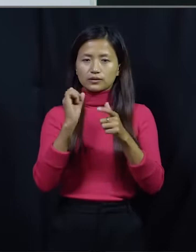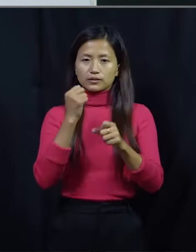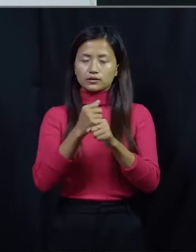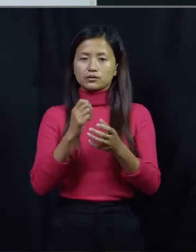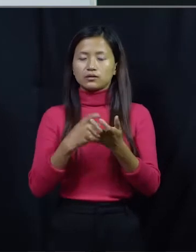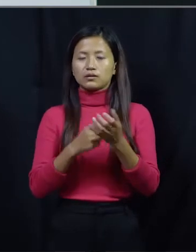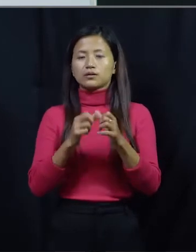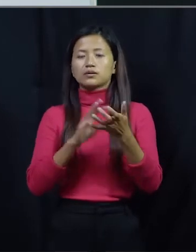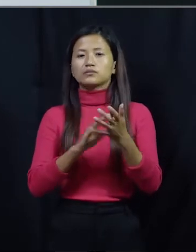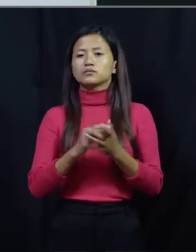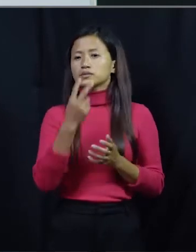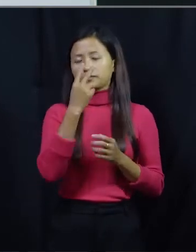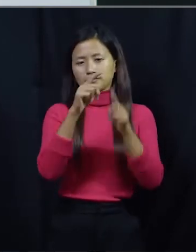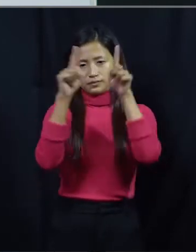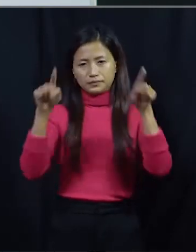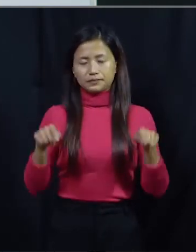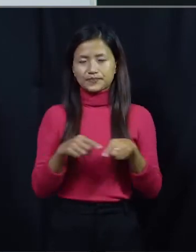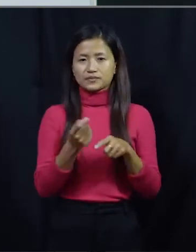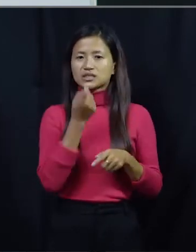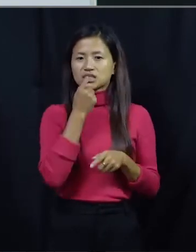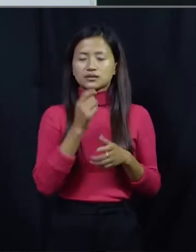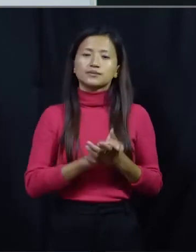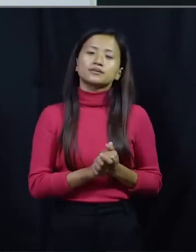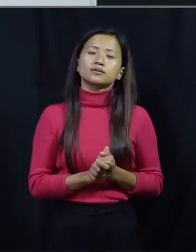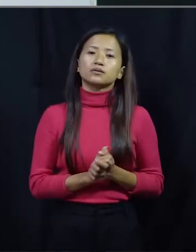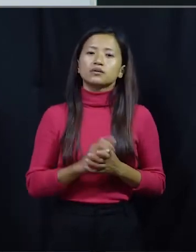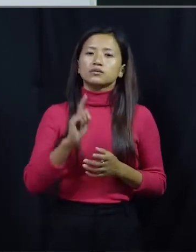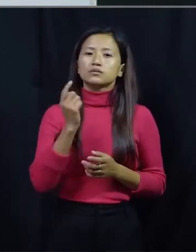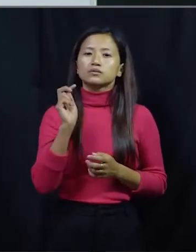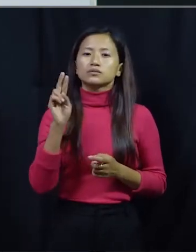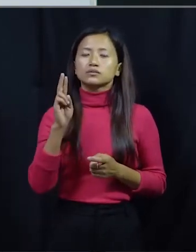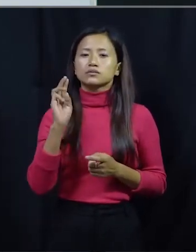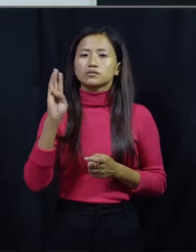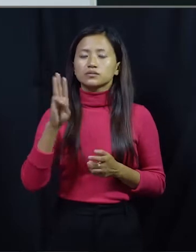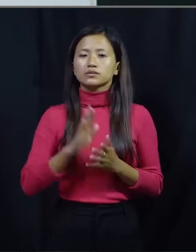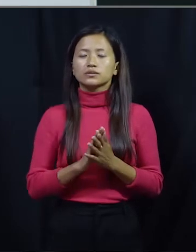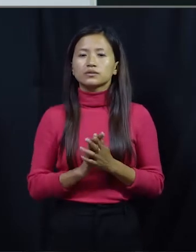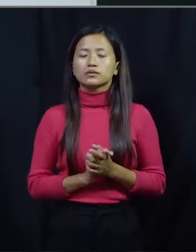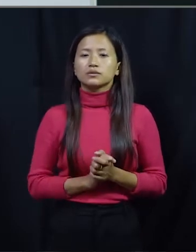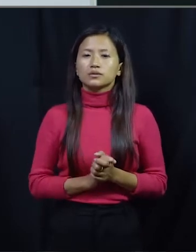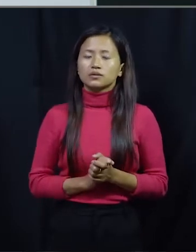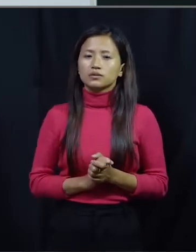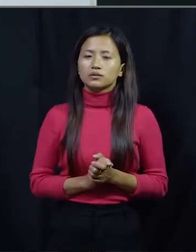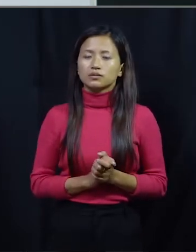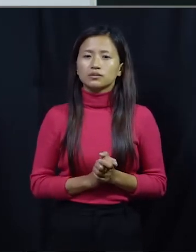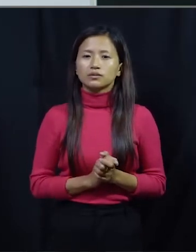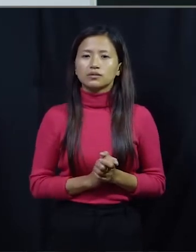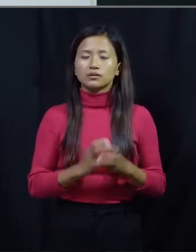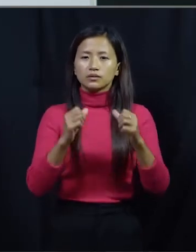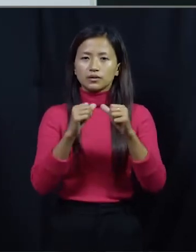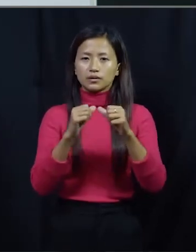B. Okay, here let me write 1, 2 and 3, and here